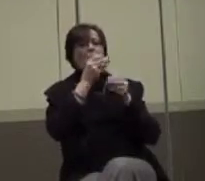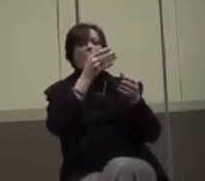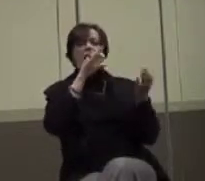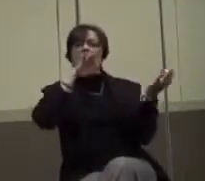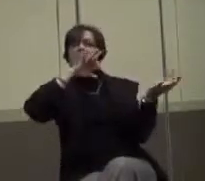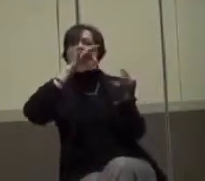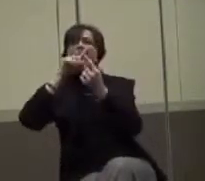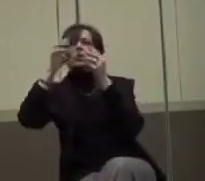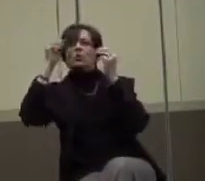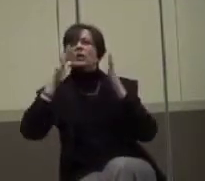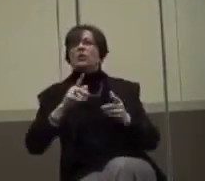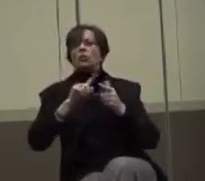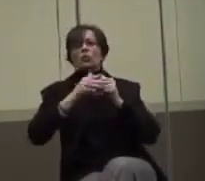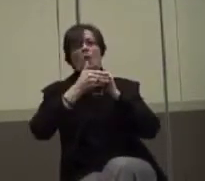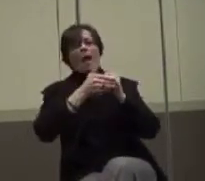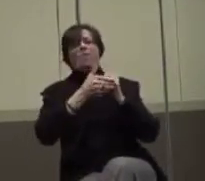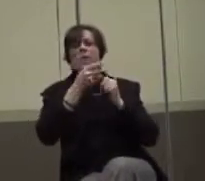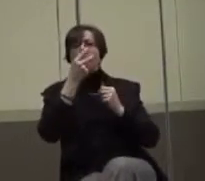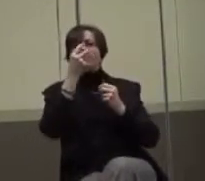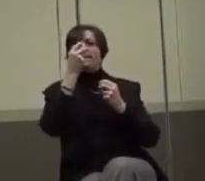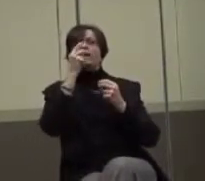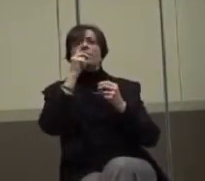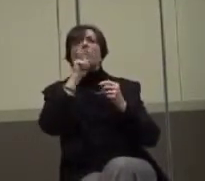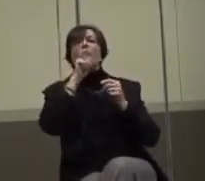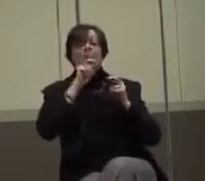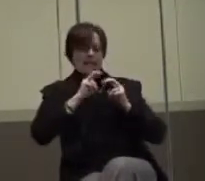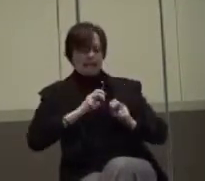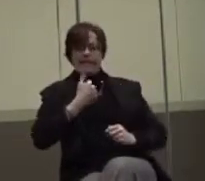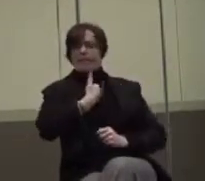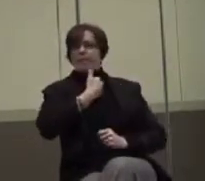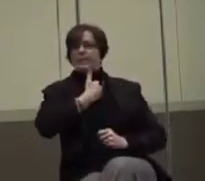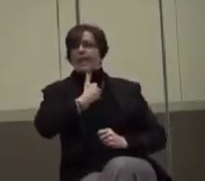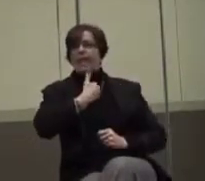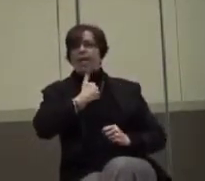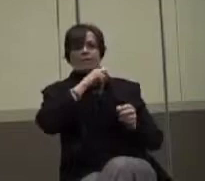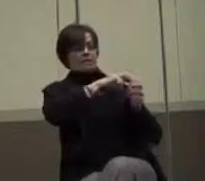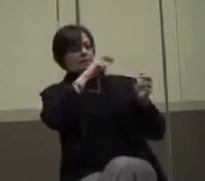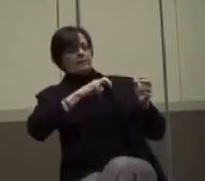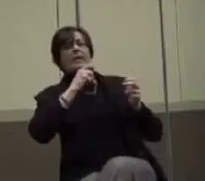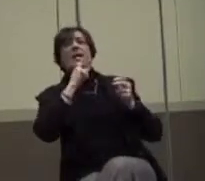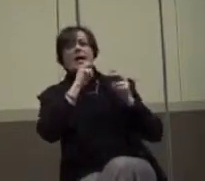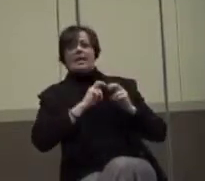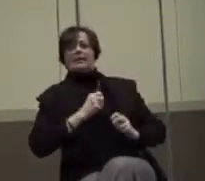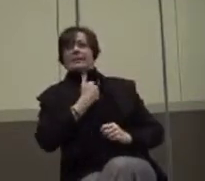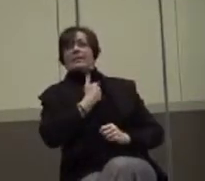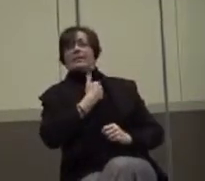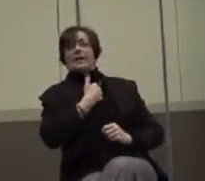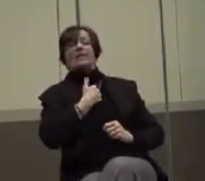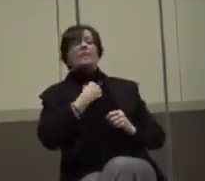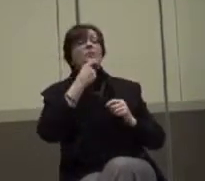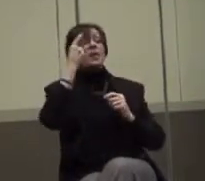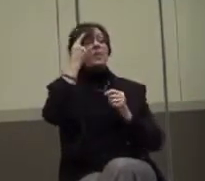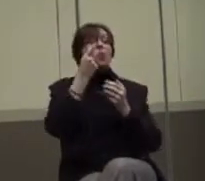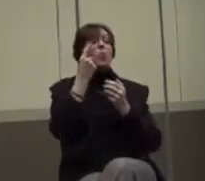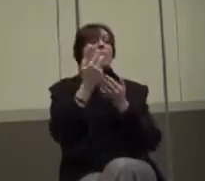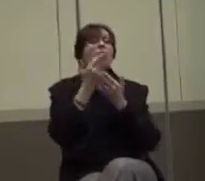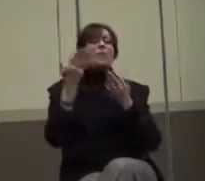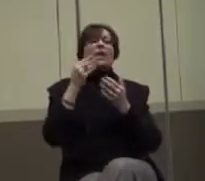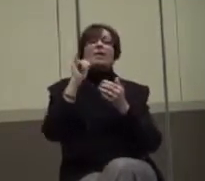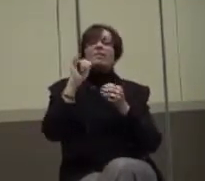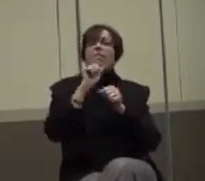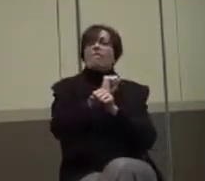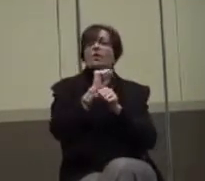of ability to see themselves from outside themselves. So we'll talk about some of that. And I think one of the things that FBAs and functional assessments allow you to